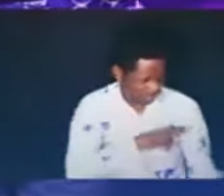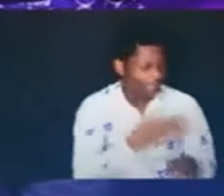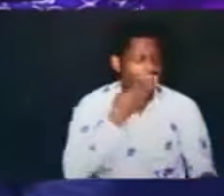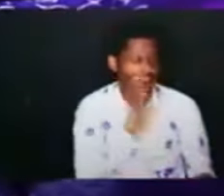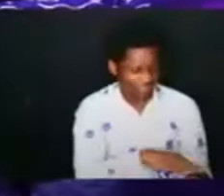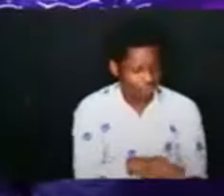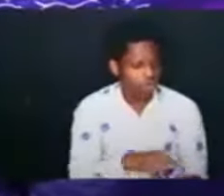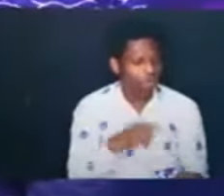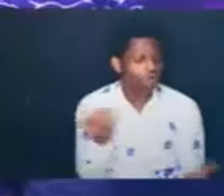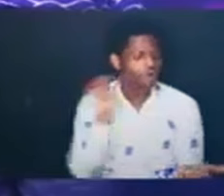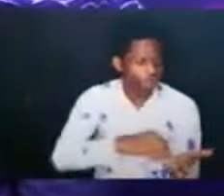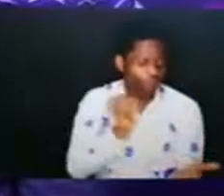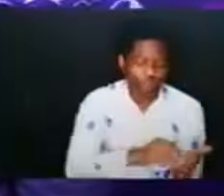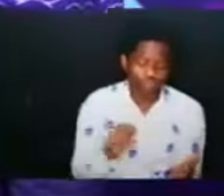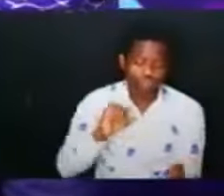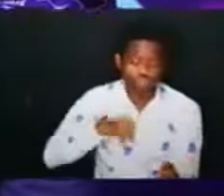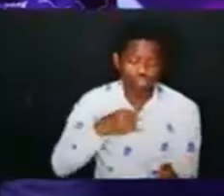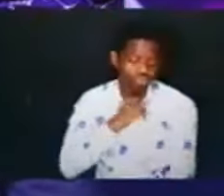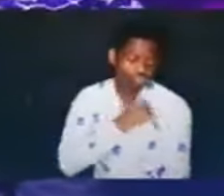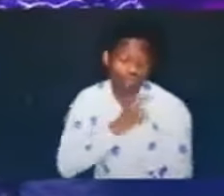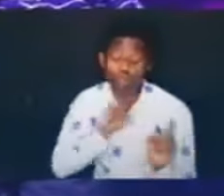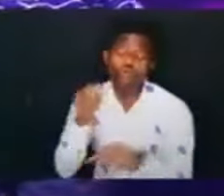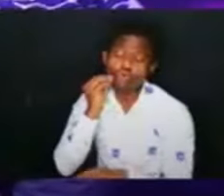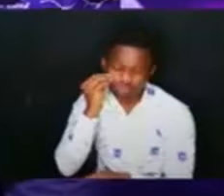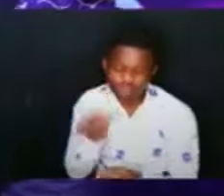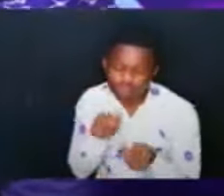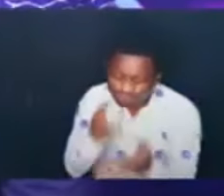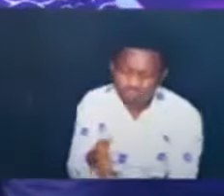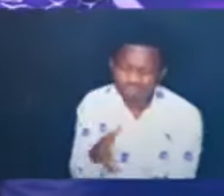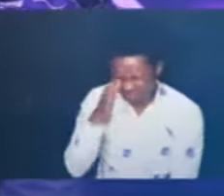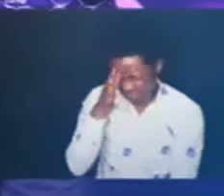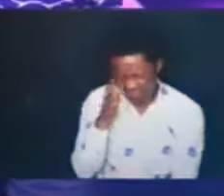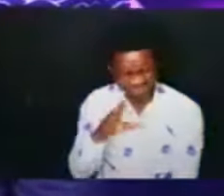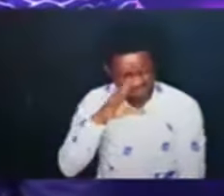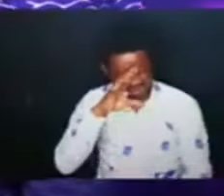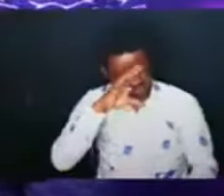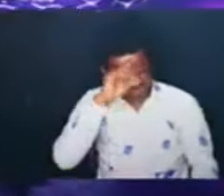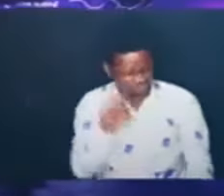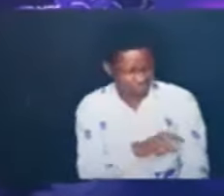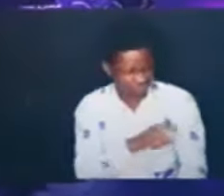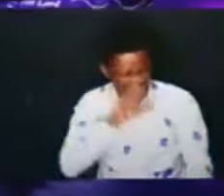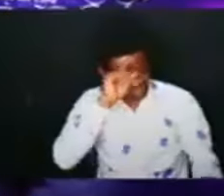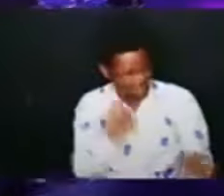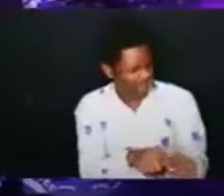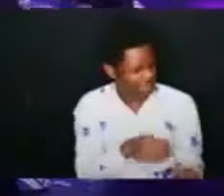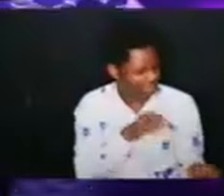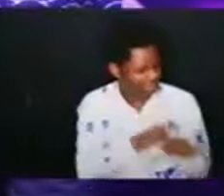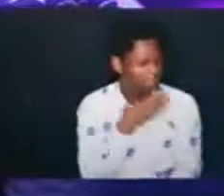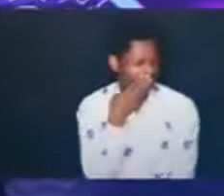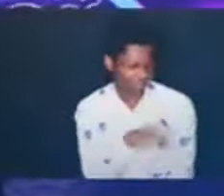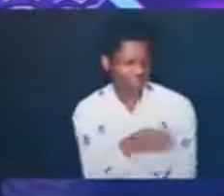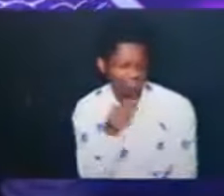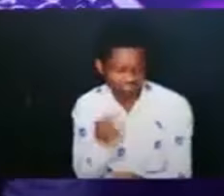na abranti wano ni neja irenom Bilhah ni Zilpah ma ewohono. Na Yosef beka wonho